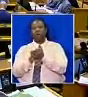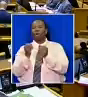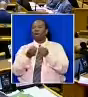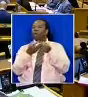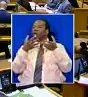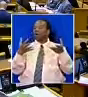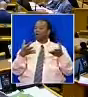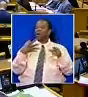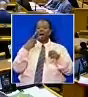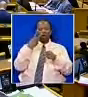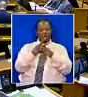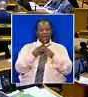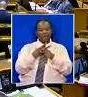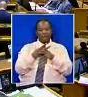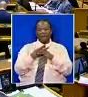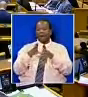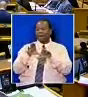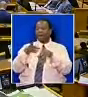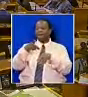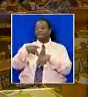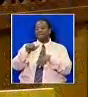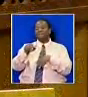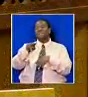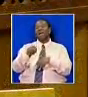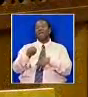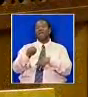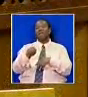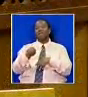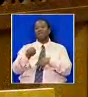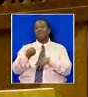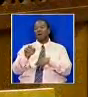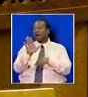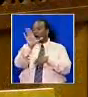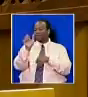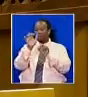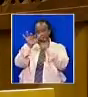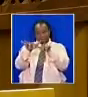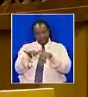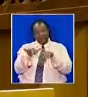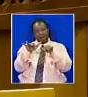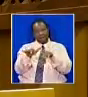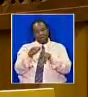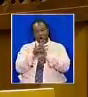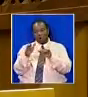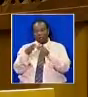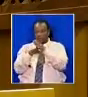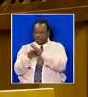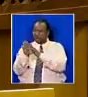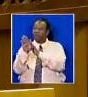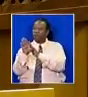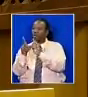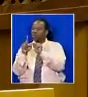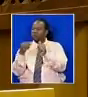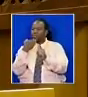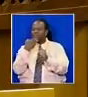to enable the achievement of a capable local sphere of the developmental state, not only in our country, but throughout